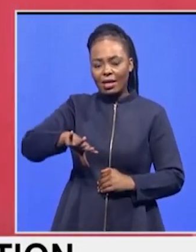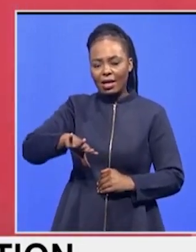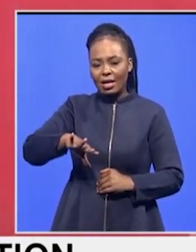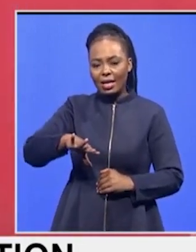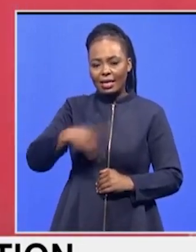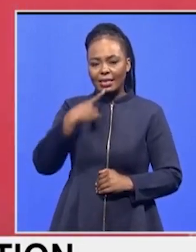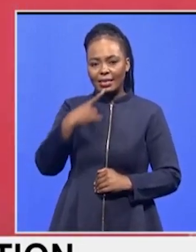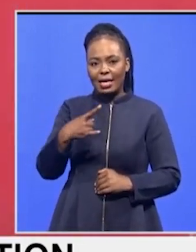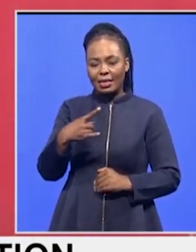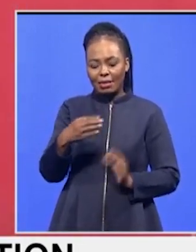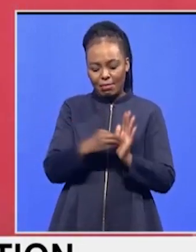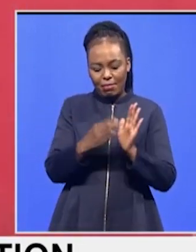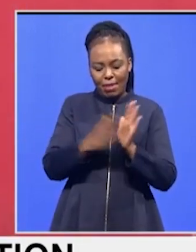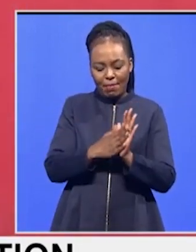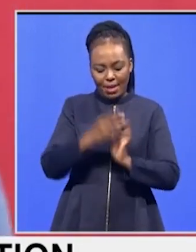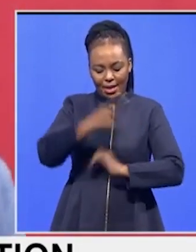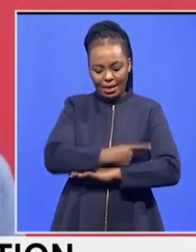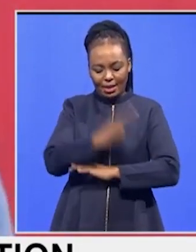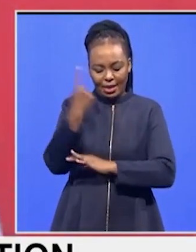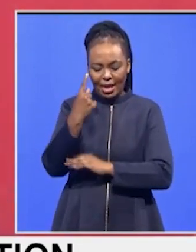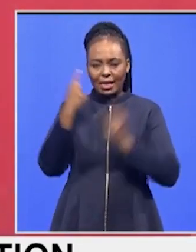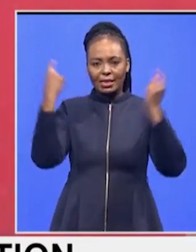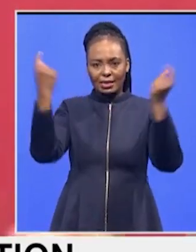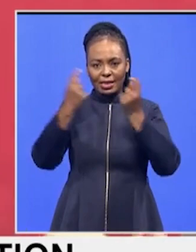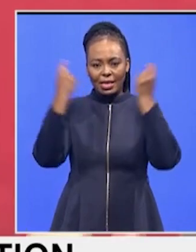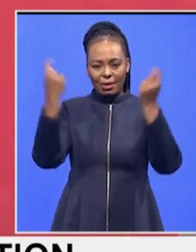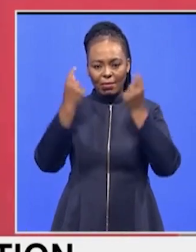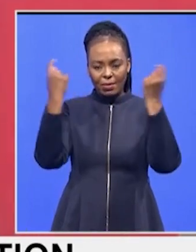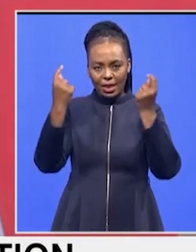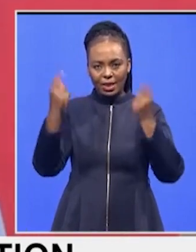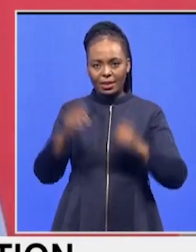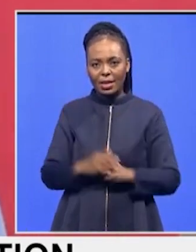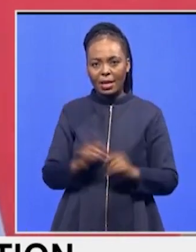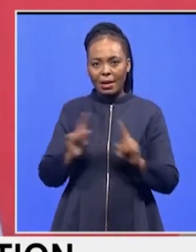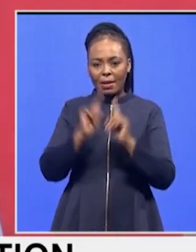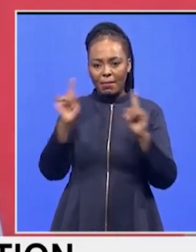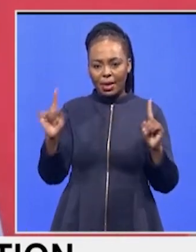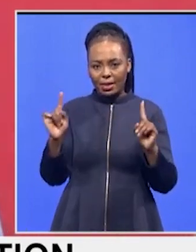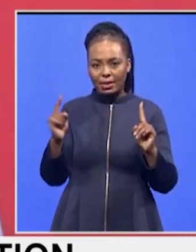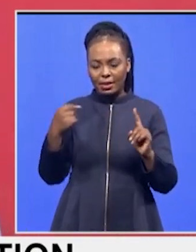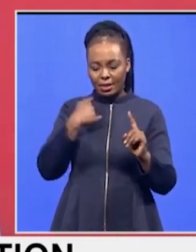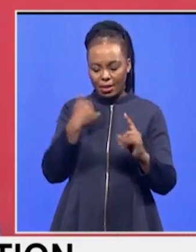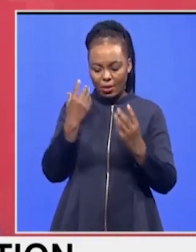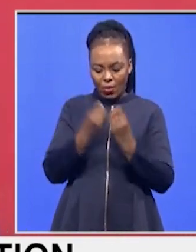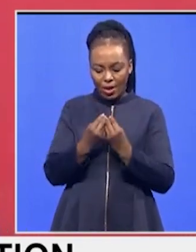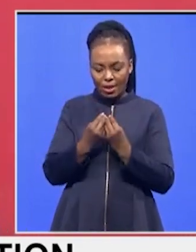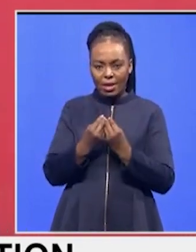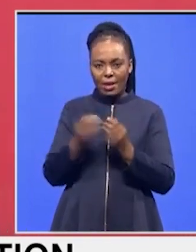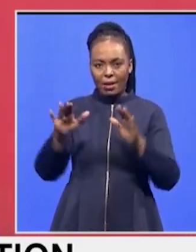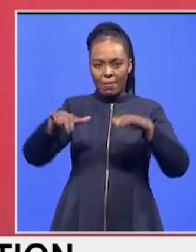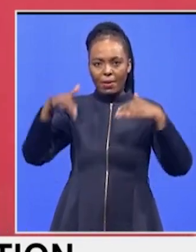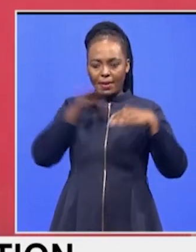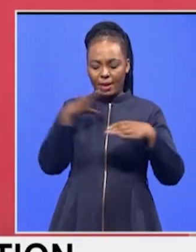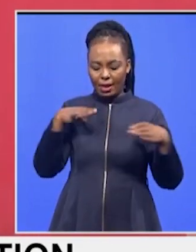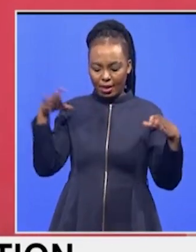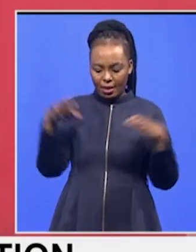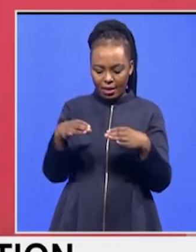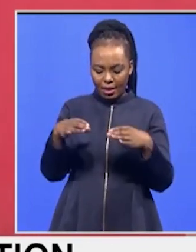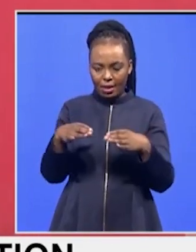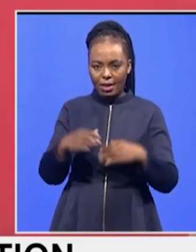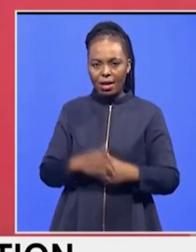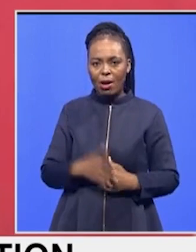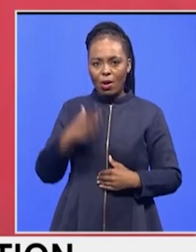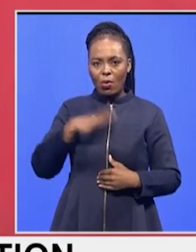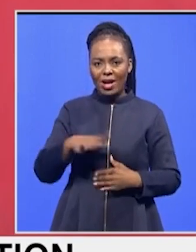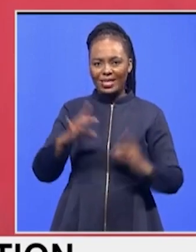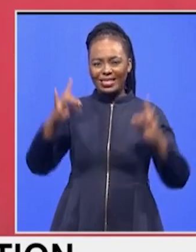celebration, I said to Bax, who's my parliamentary councillor, that I don't want to have a stadium day on